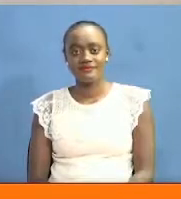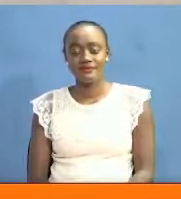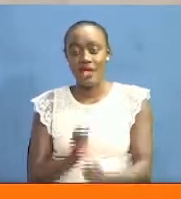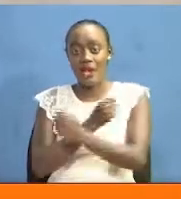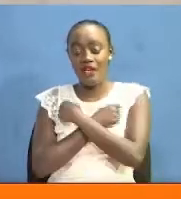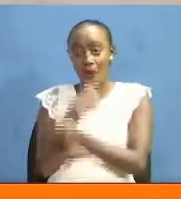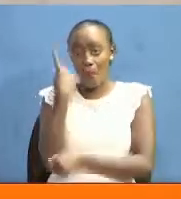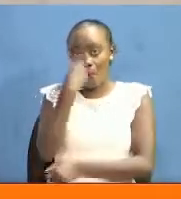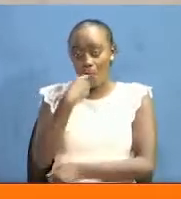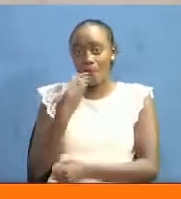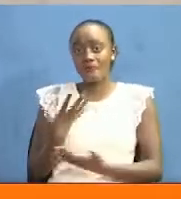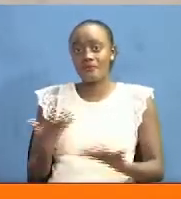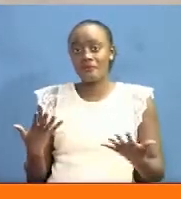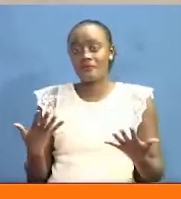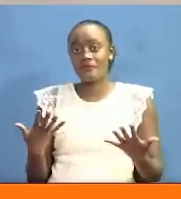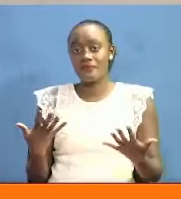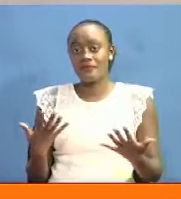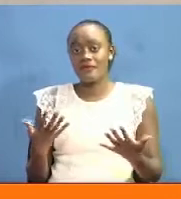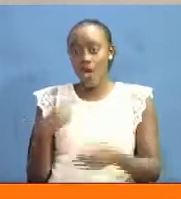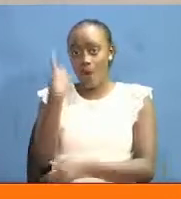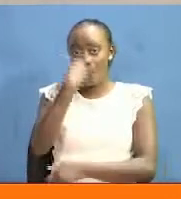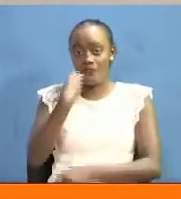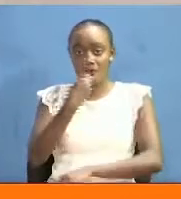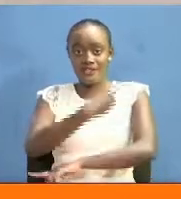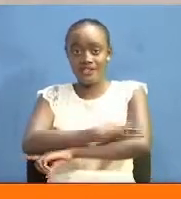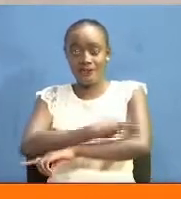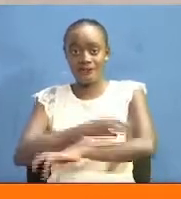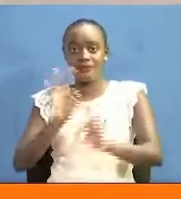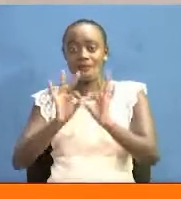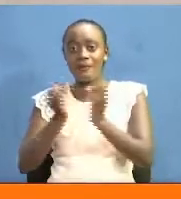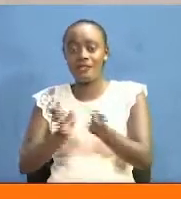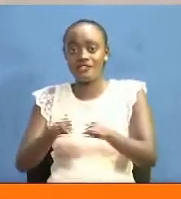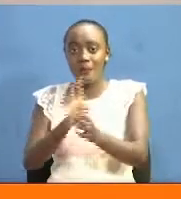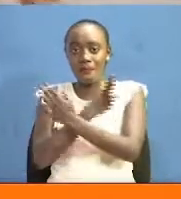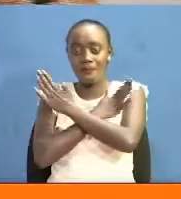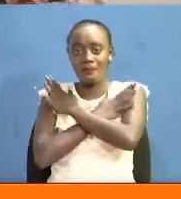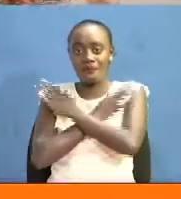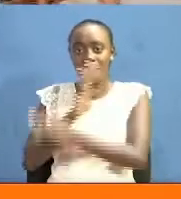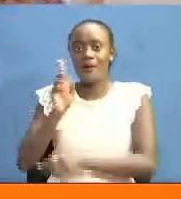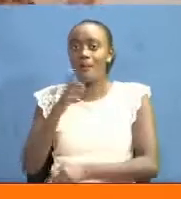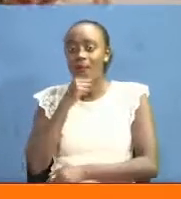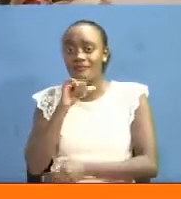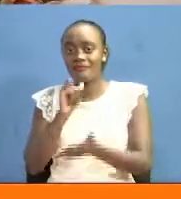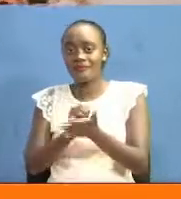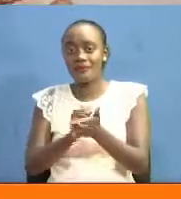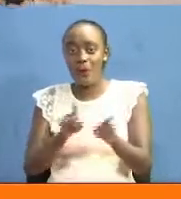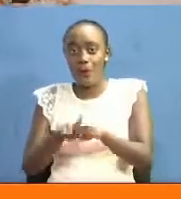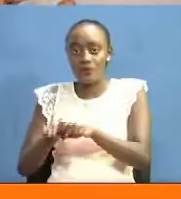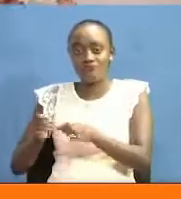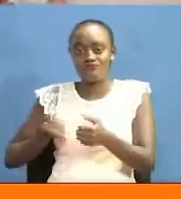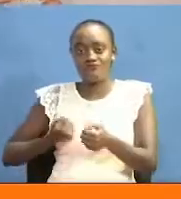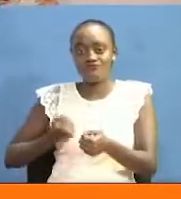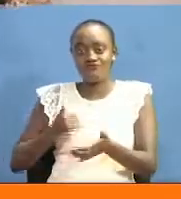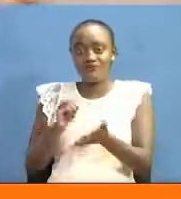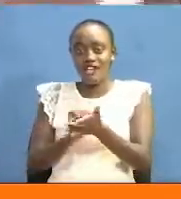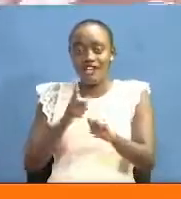Love is a beautiful thing, as they say. It was a grateful day for family and friends of Martin K. Mutegi and Nice Nyokabi as